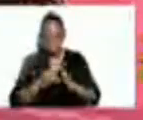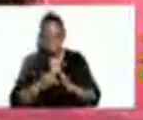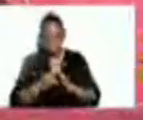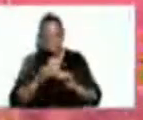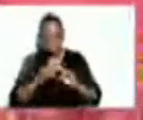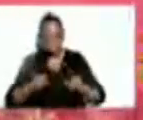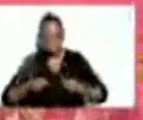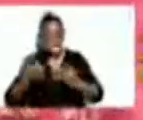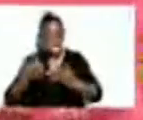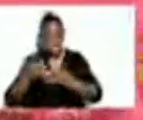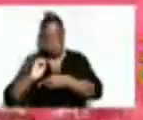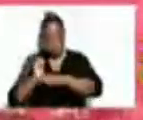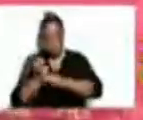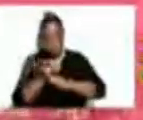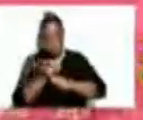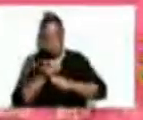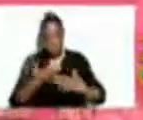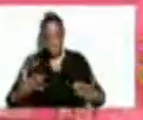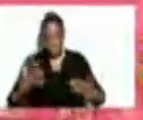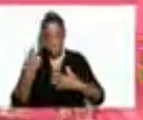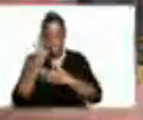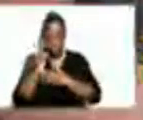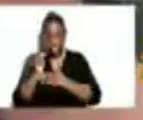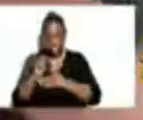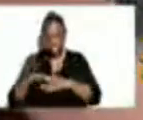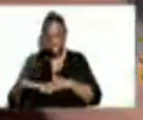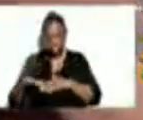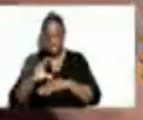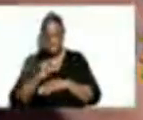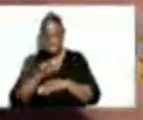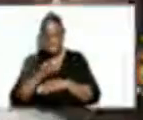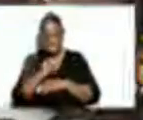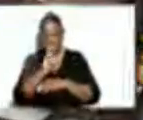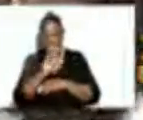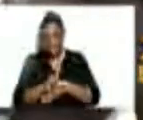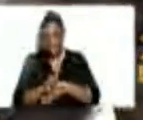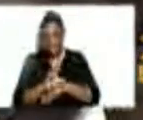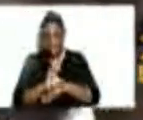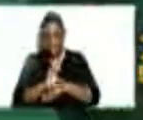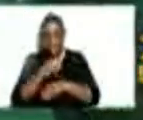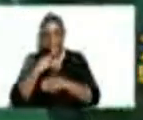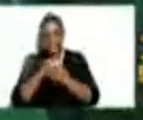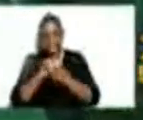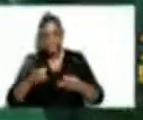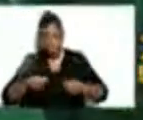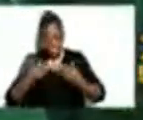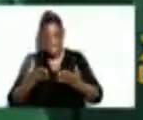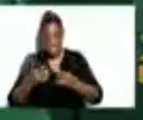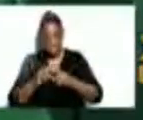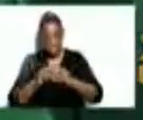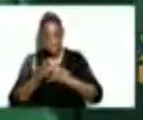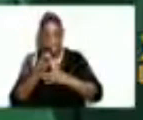donated baseball equipment to the Children's Emergency Hostel. I'll spread the love of the game of baseball through, you know, communities